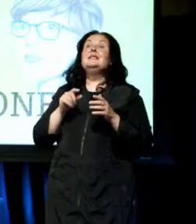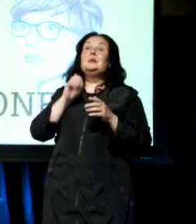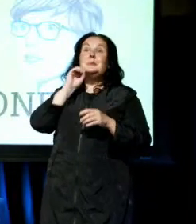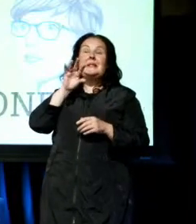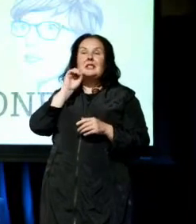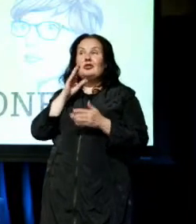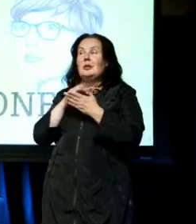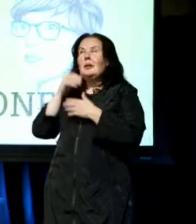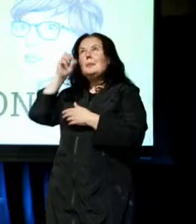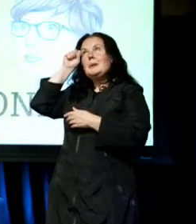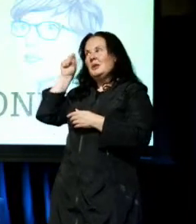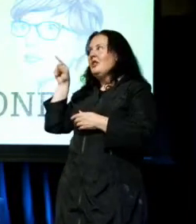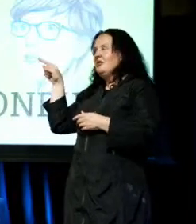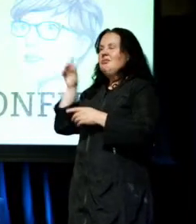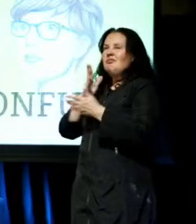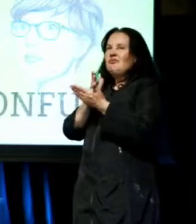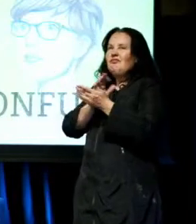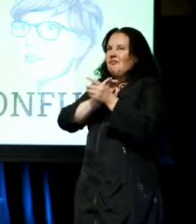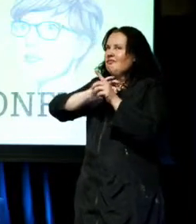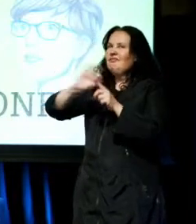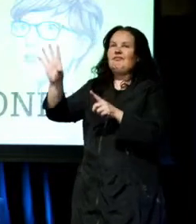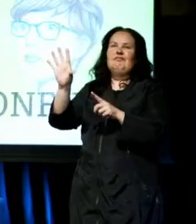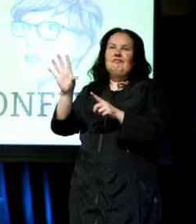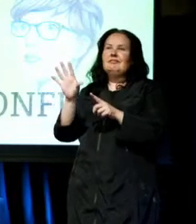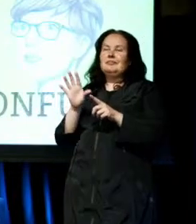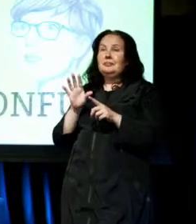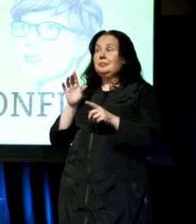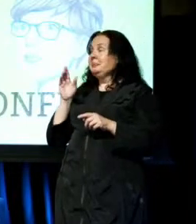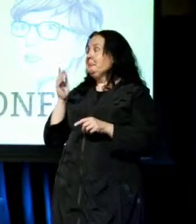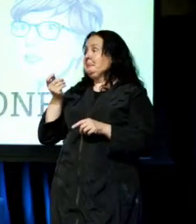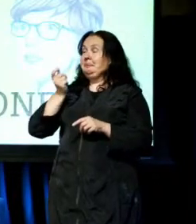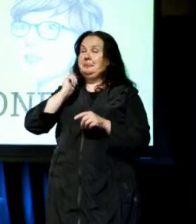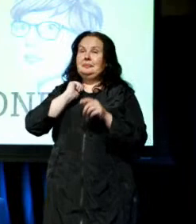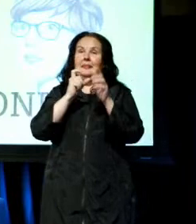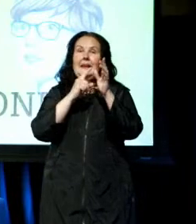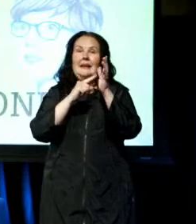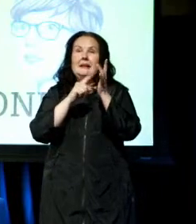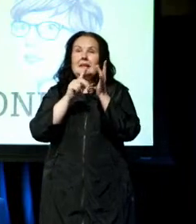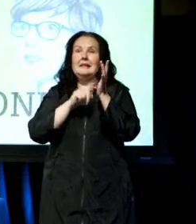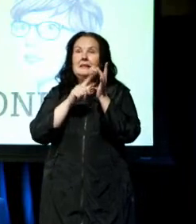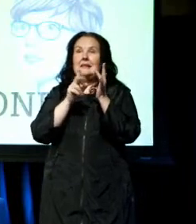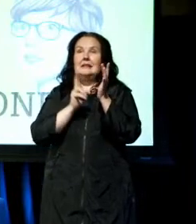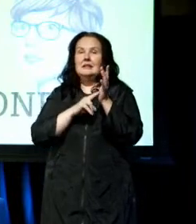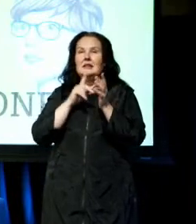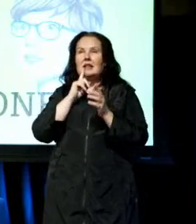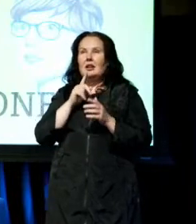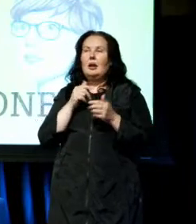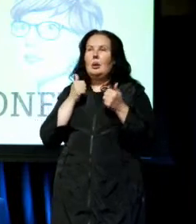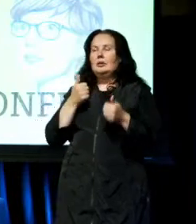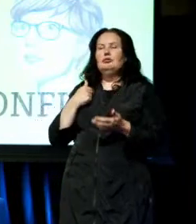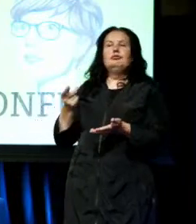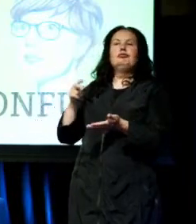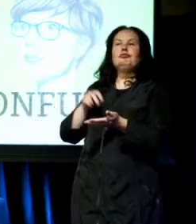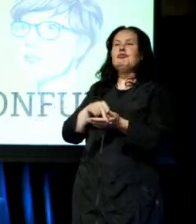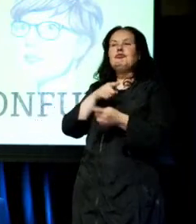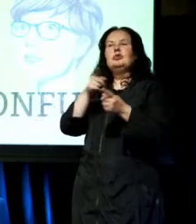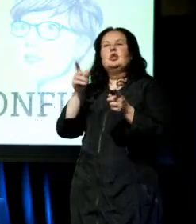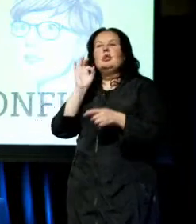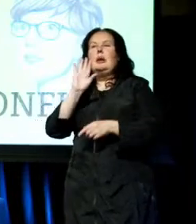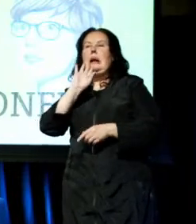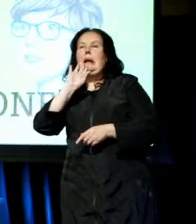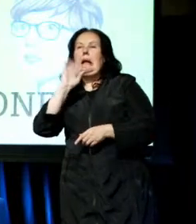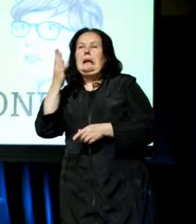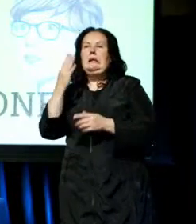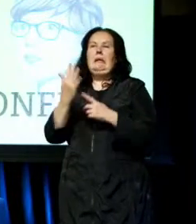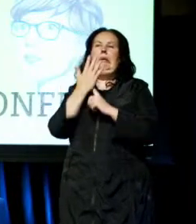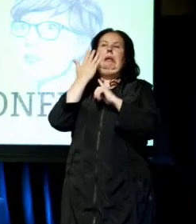you. Well, it was nice because it was so lovely to go to a room and just know that you're probably not going to hear just hate speech yelled at you. Like, because I mean, you